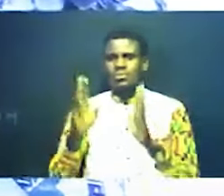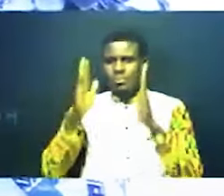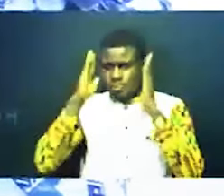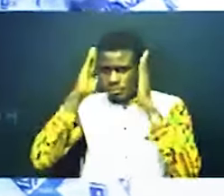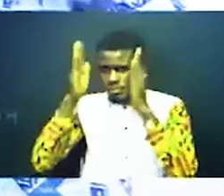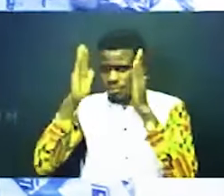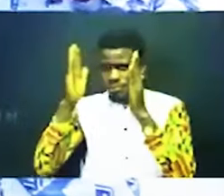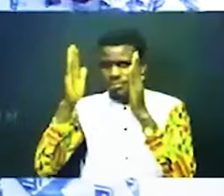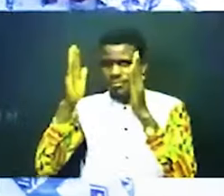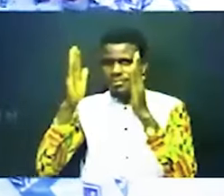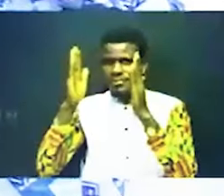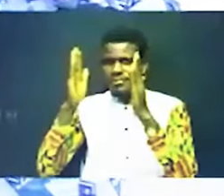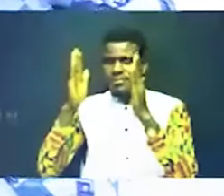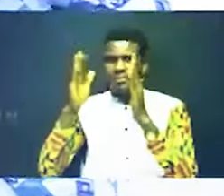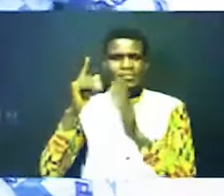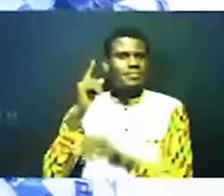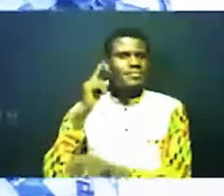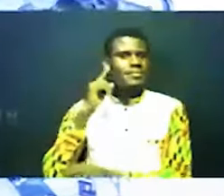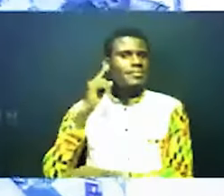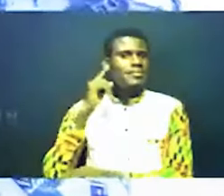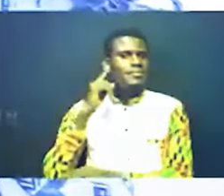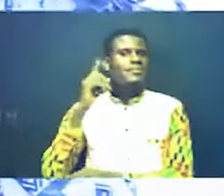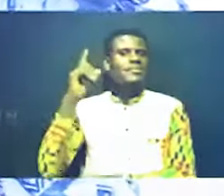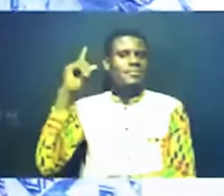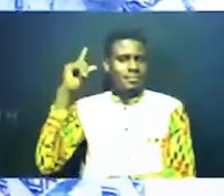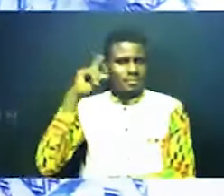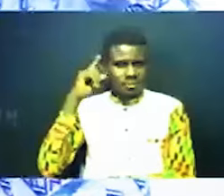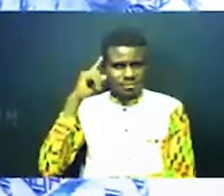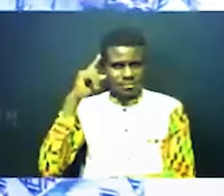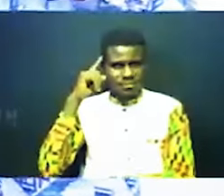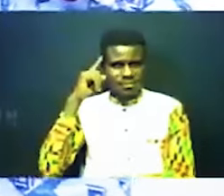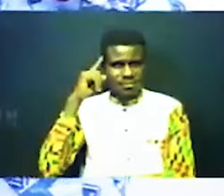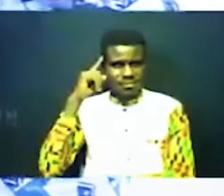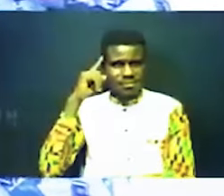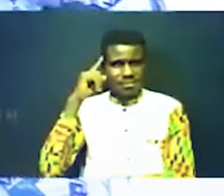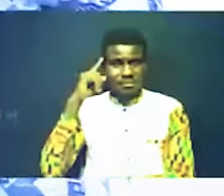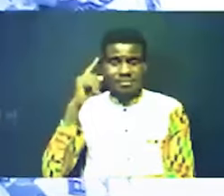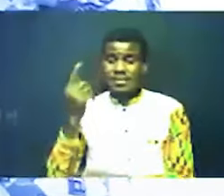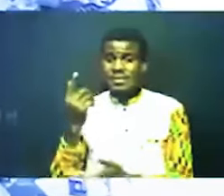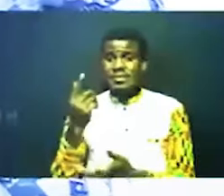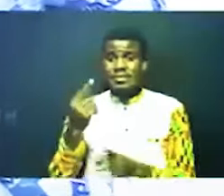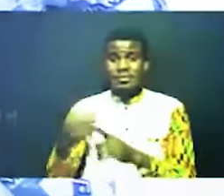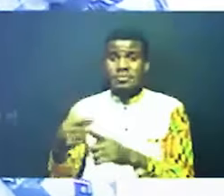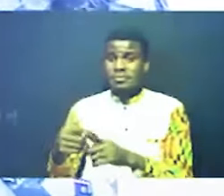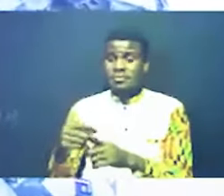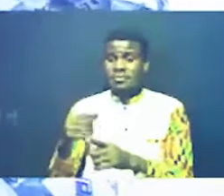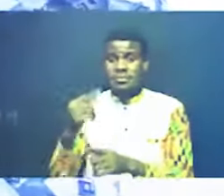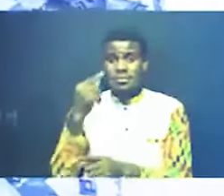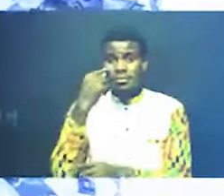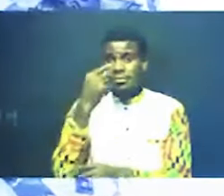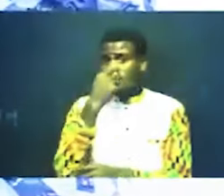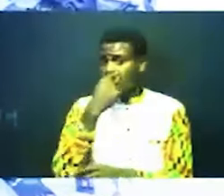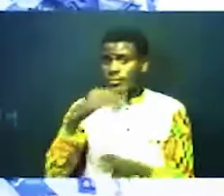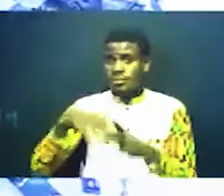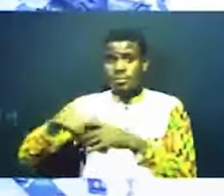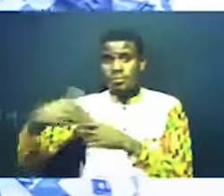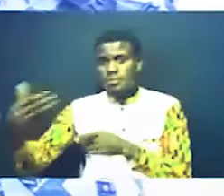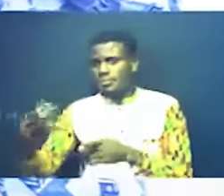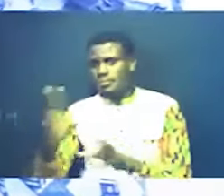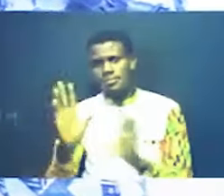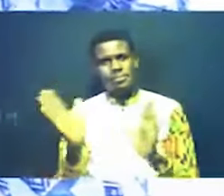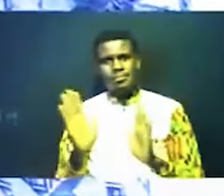say. Turn your ears to my words. Do not let them out of your sight. Gaze on